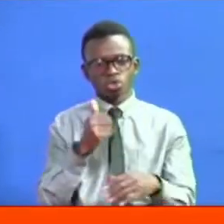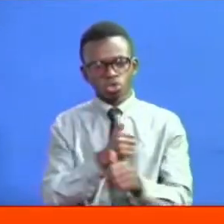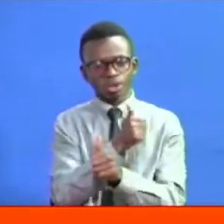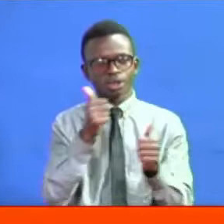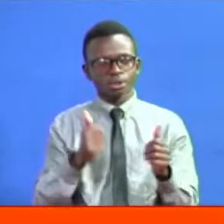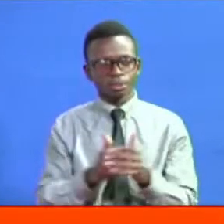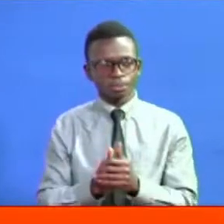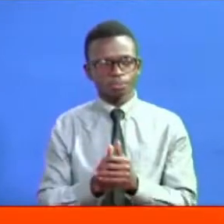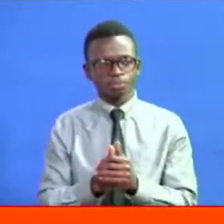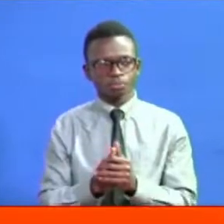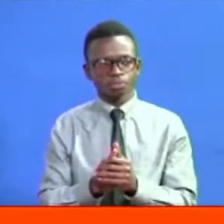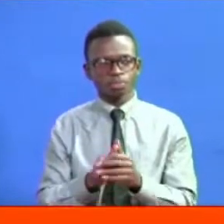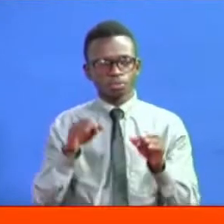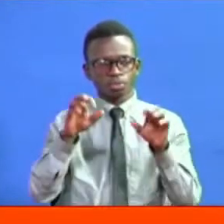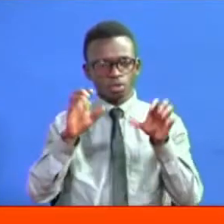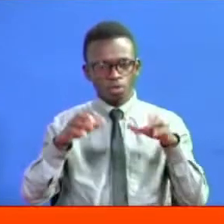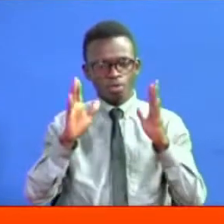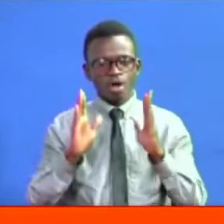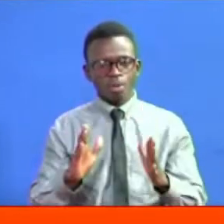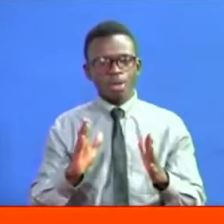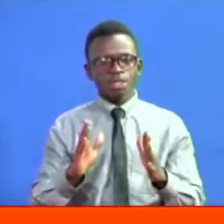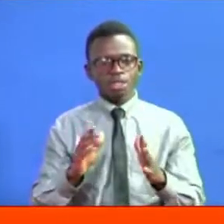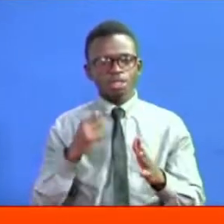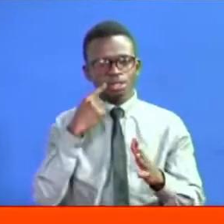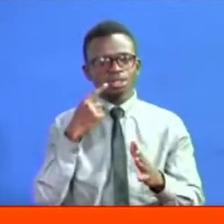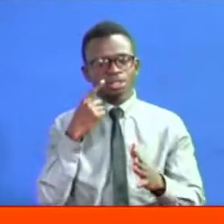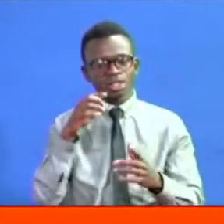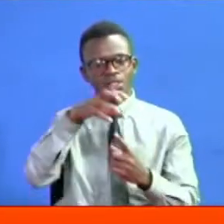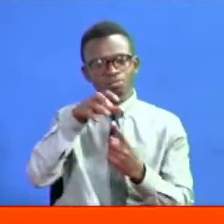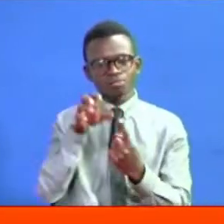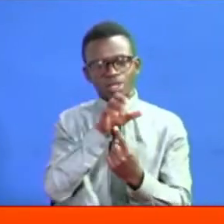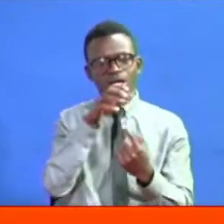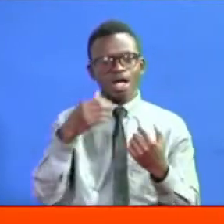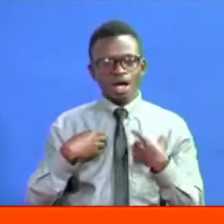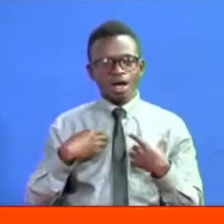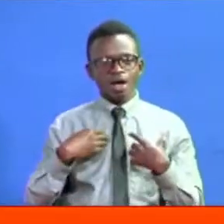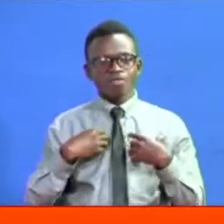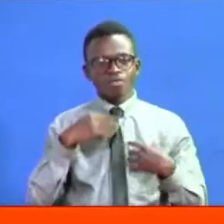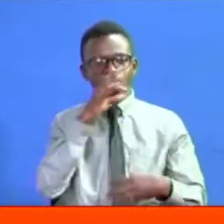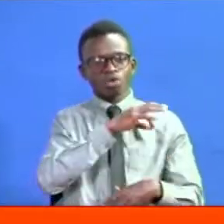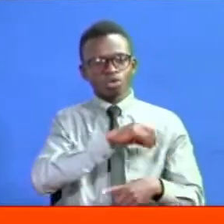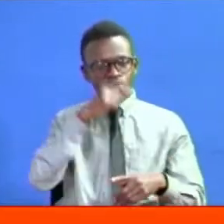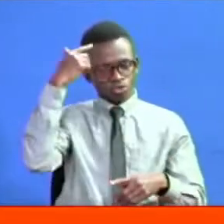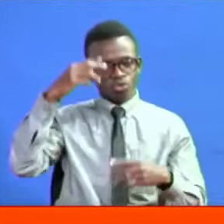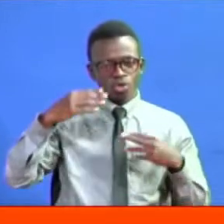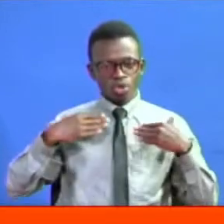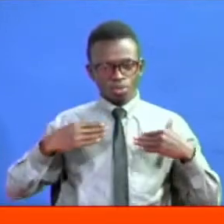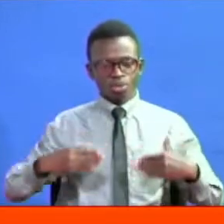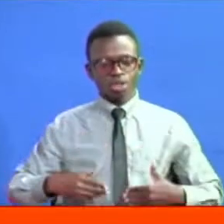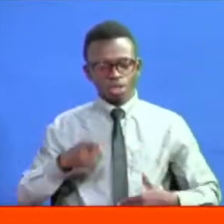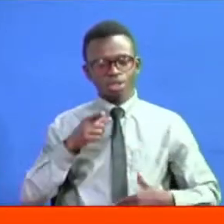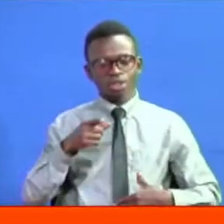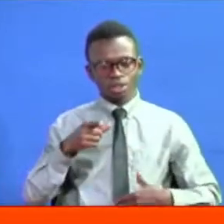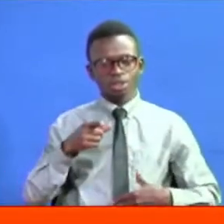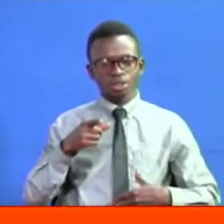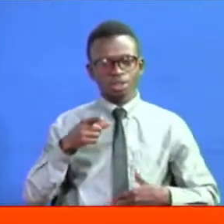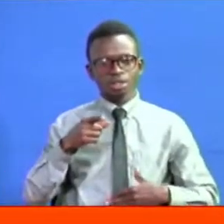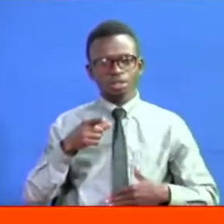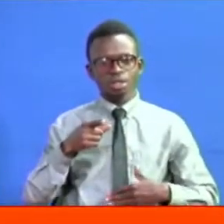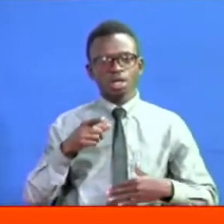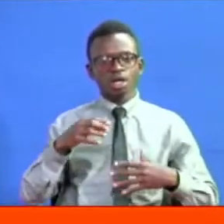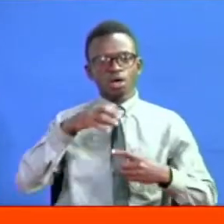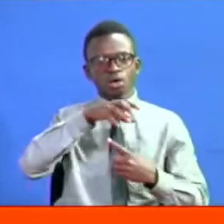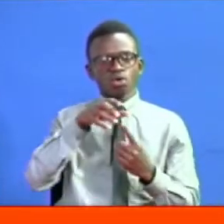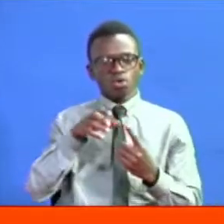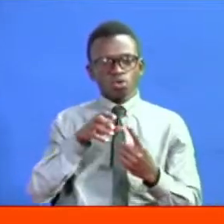According to the farmers, the broccoli plant has many benefits to the body. Broccoli is a fiber crop, hence helps in